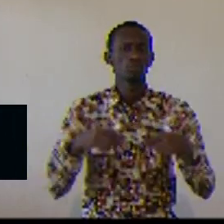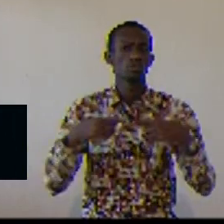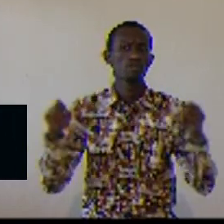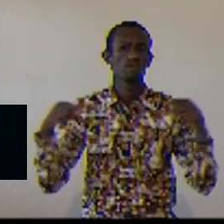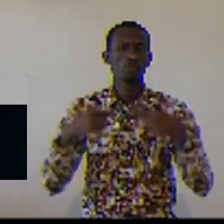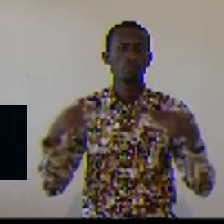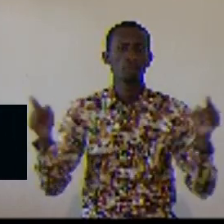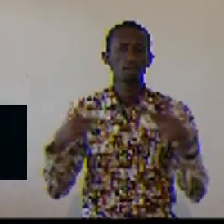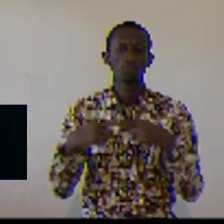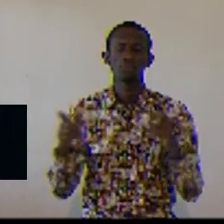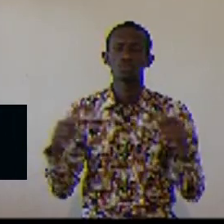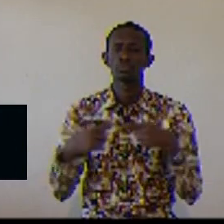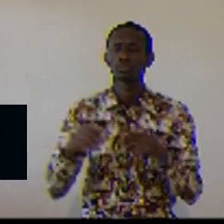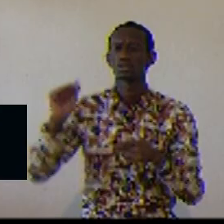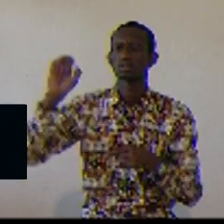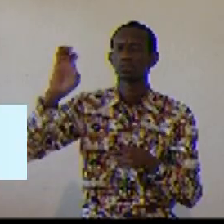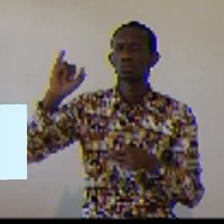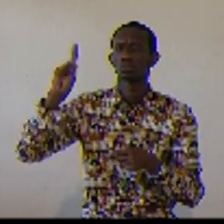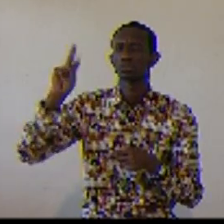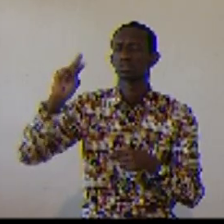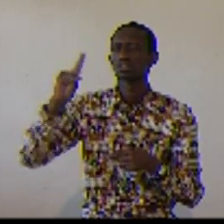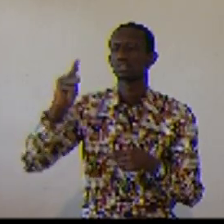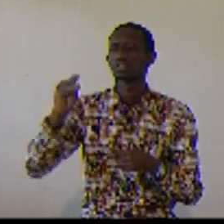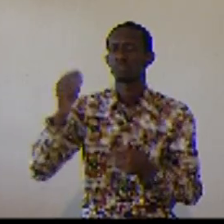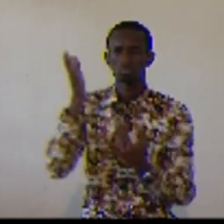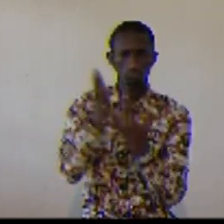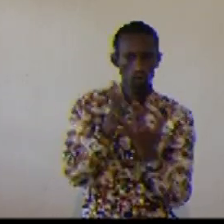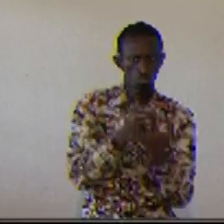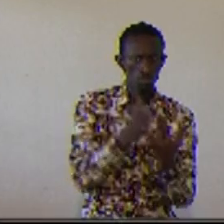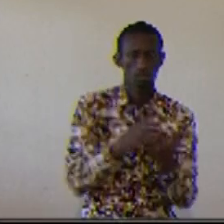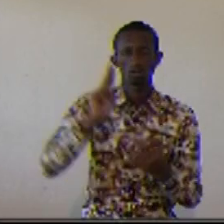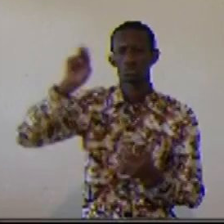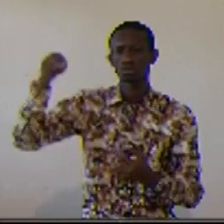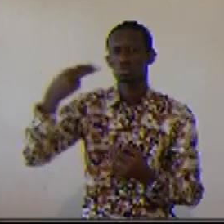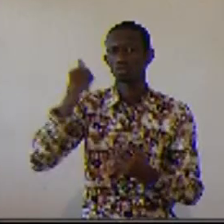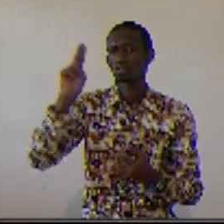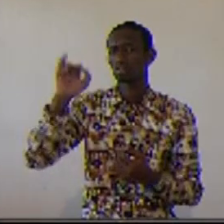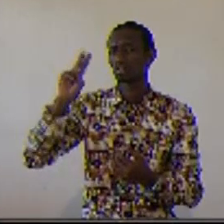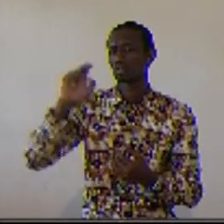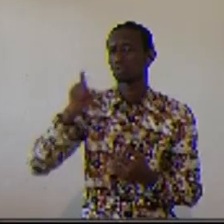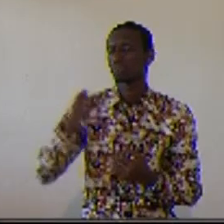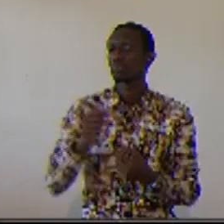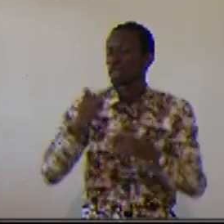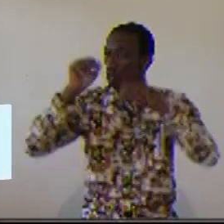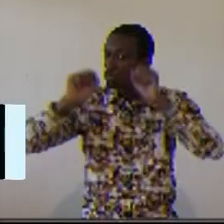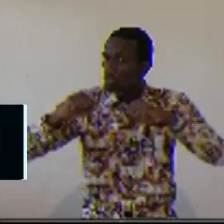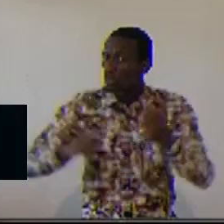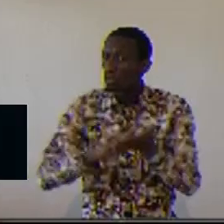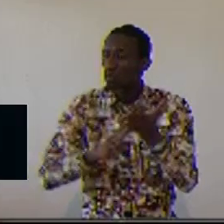between the phenol and carboxylic acids. And therefore, it can be used to distinguish